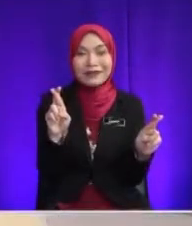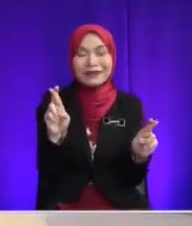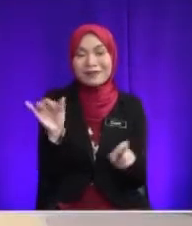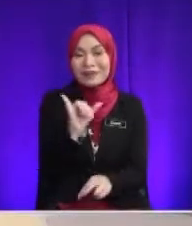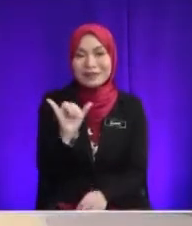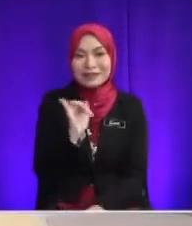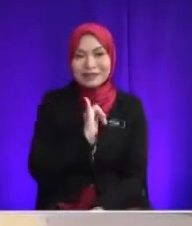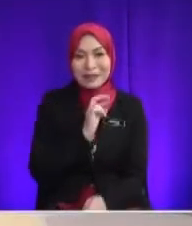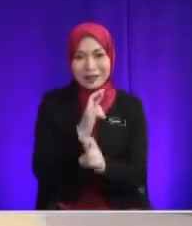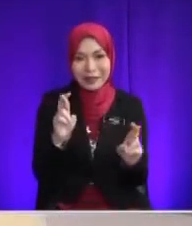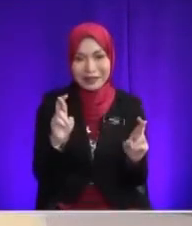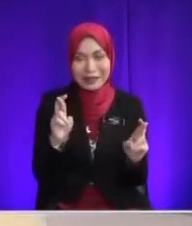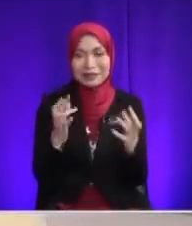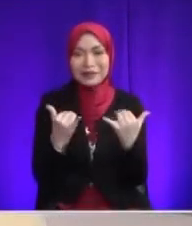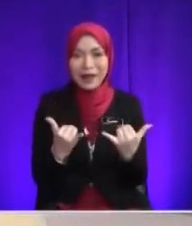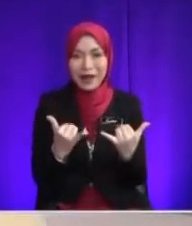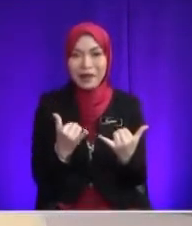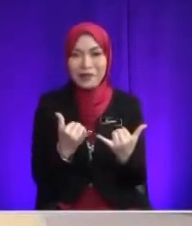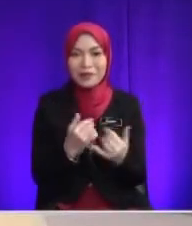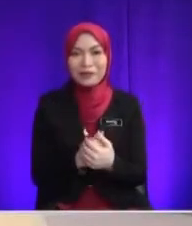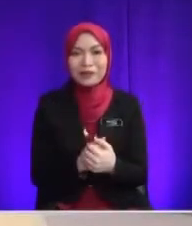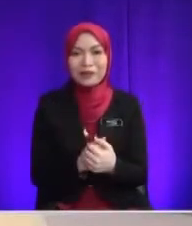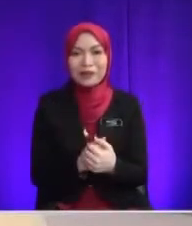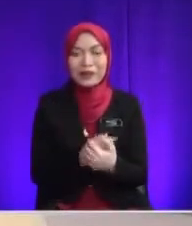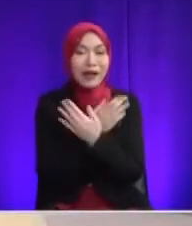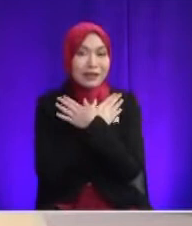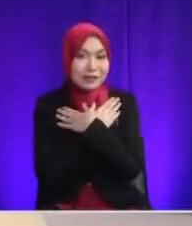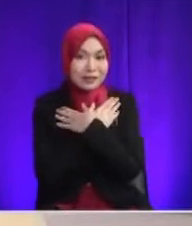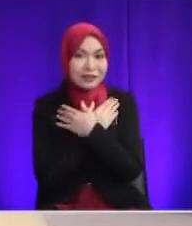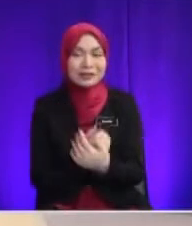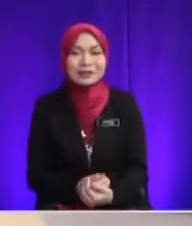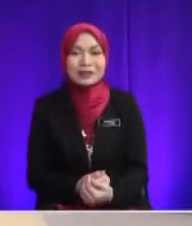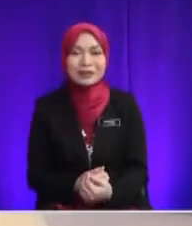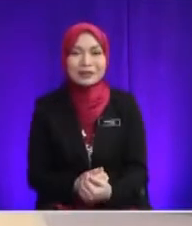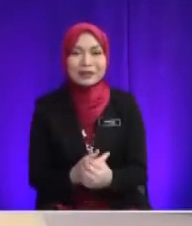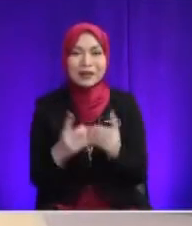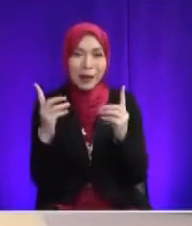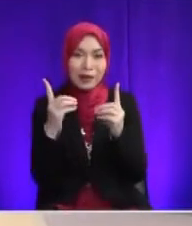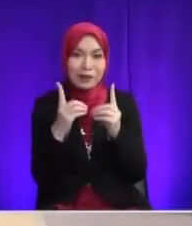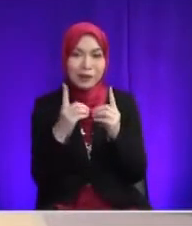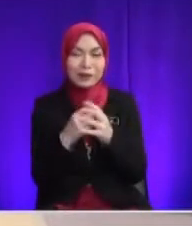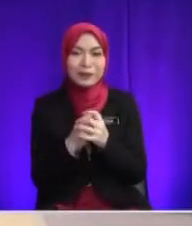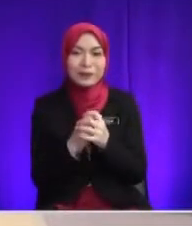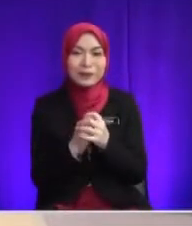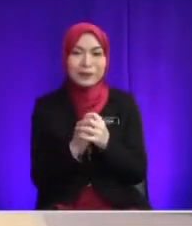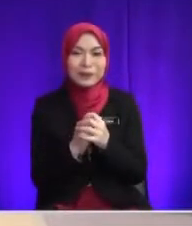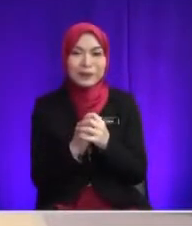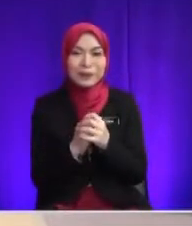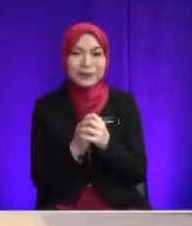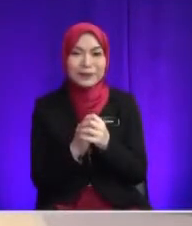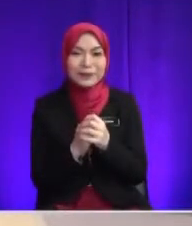teacher, we're going to take a short break. For those of you watching at home, don't go anywhere. We'll be right back here on Menengah Atas for Bahasa Inggeris.